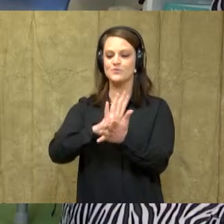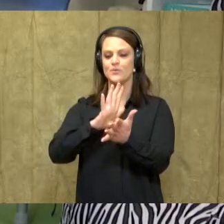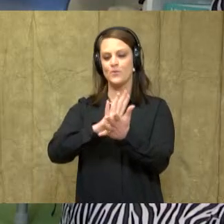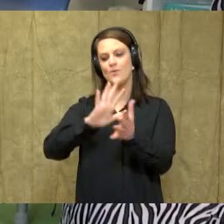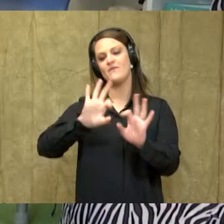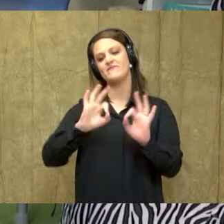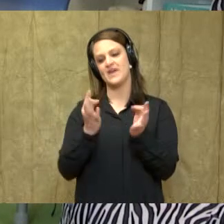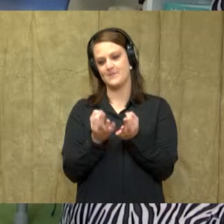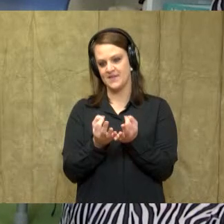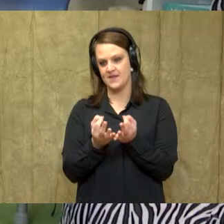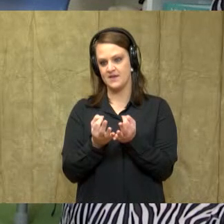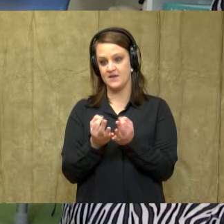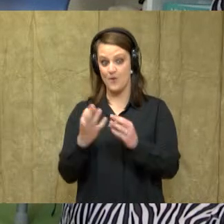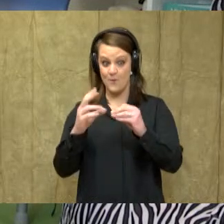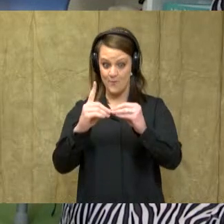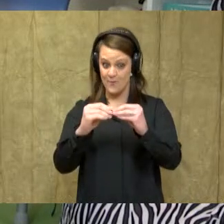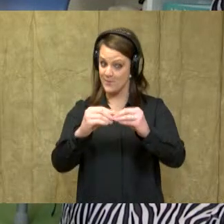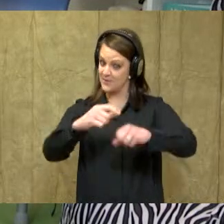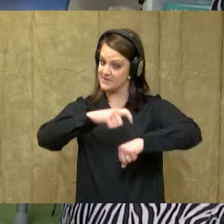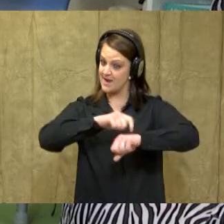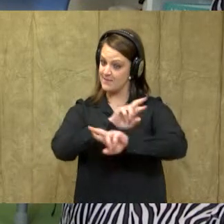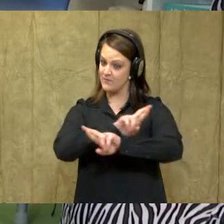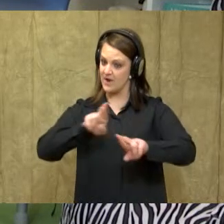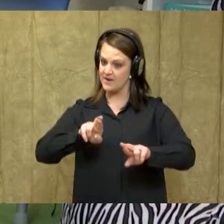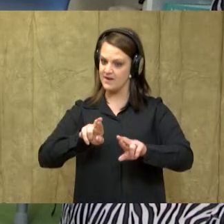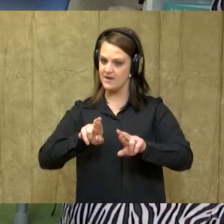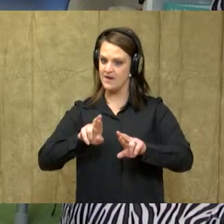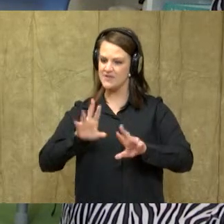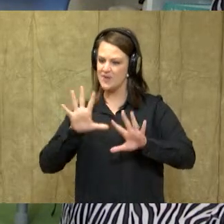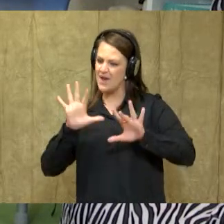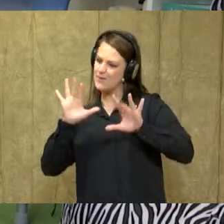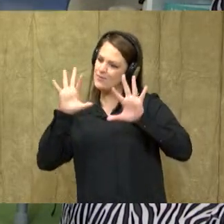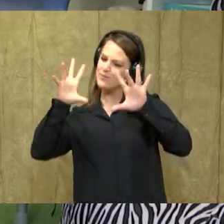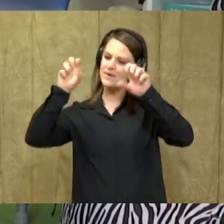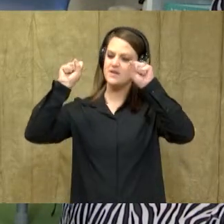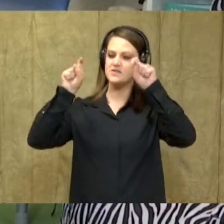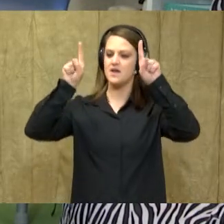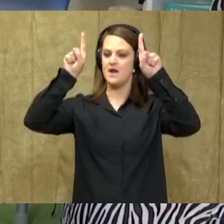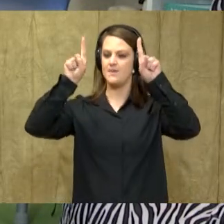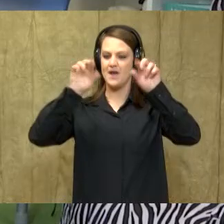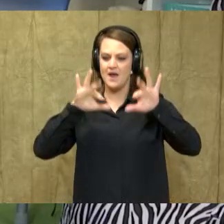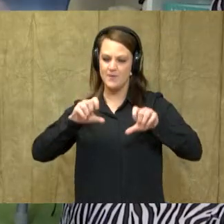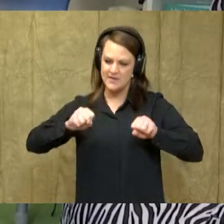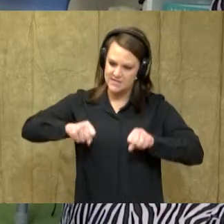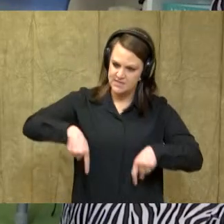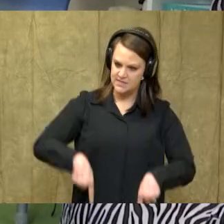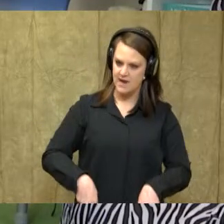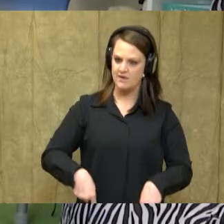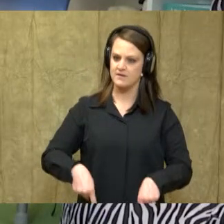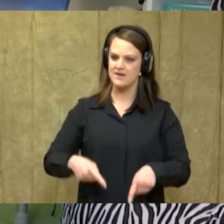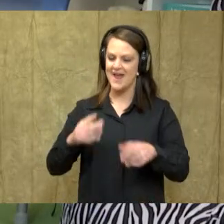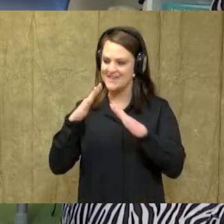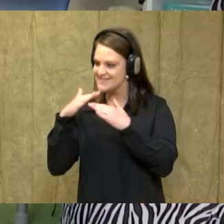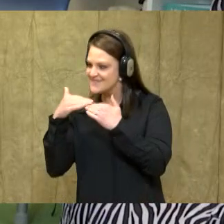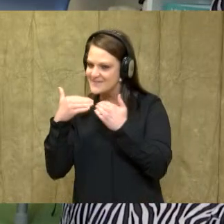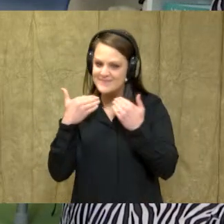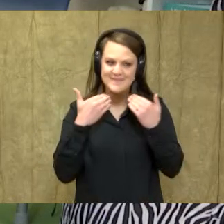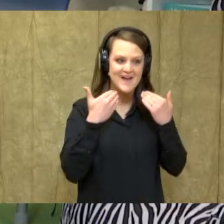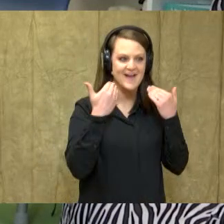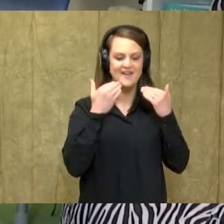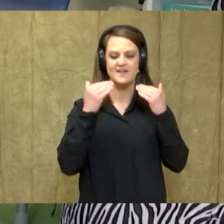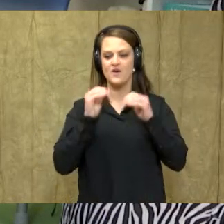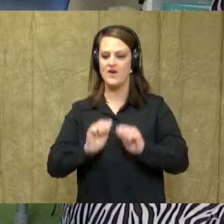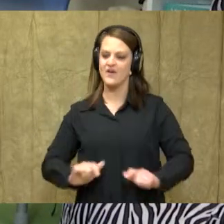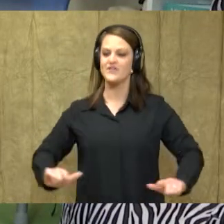family. One more time. Are you ready? I reach up. I reach down. I smile to all